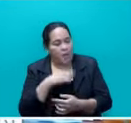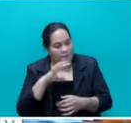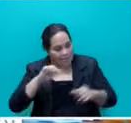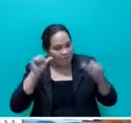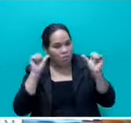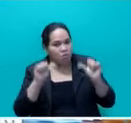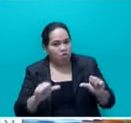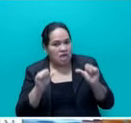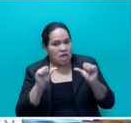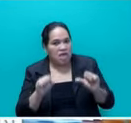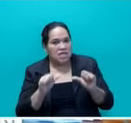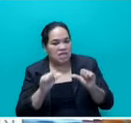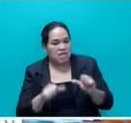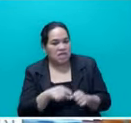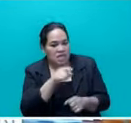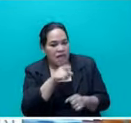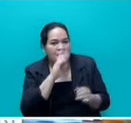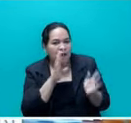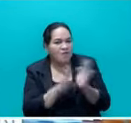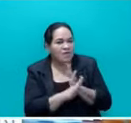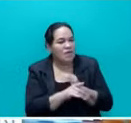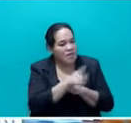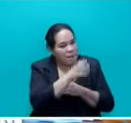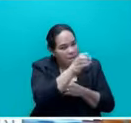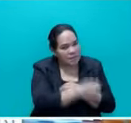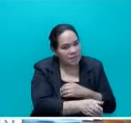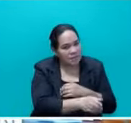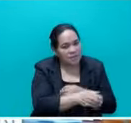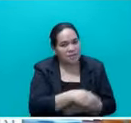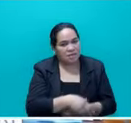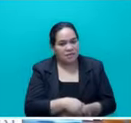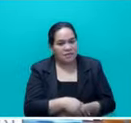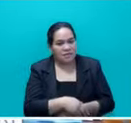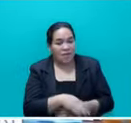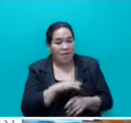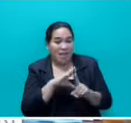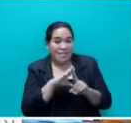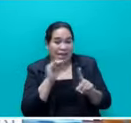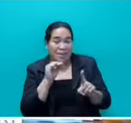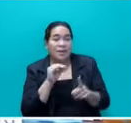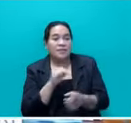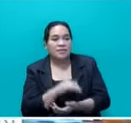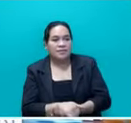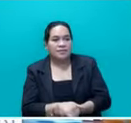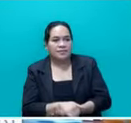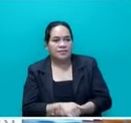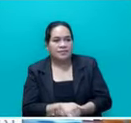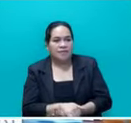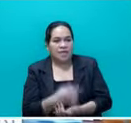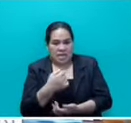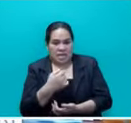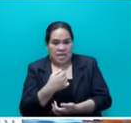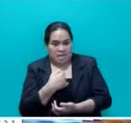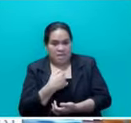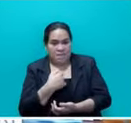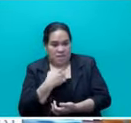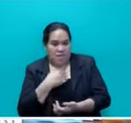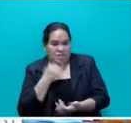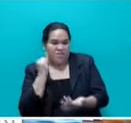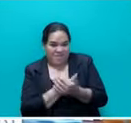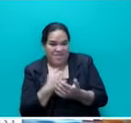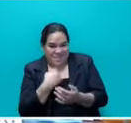protect the privacy of that individual. So, assuming that if I am convicted under one of these